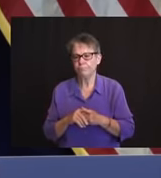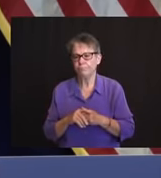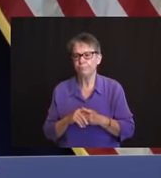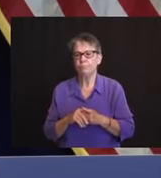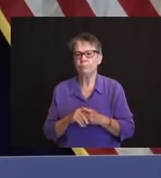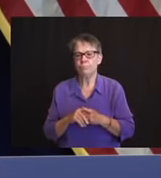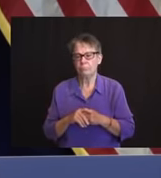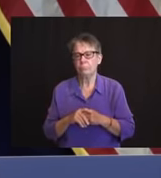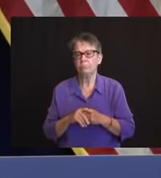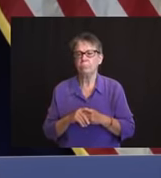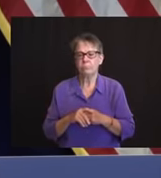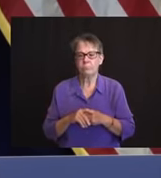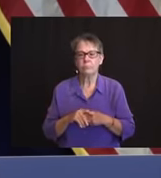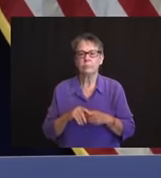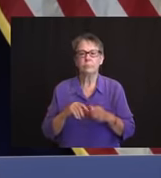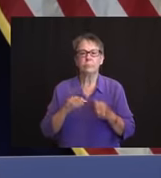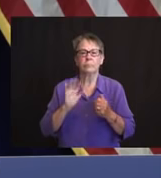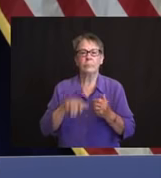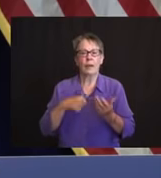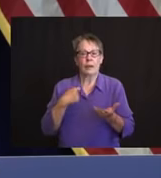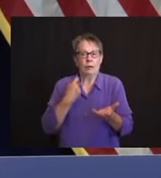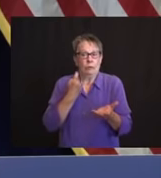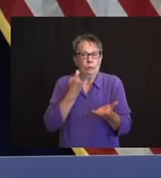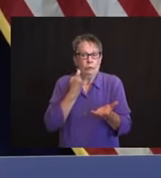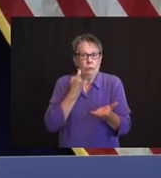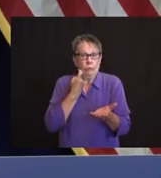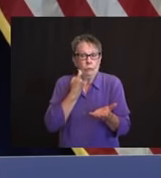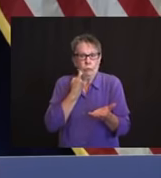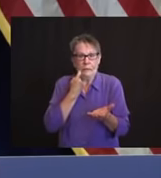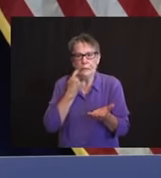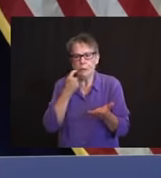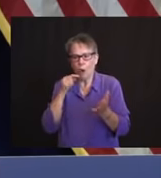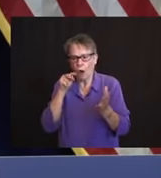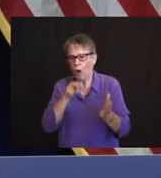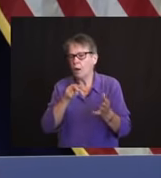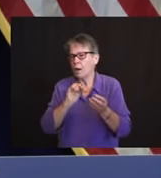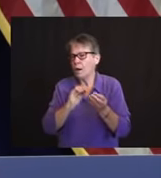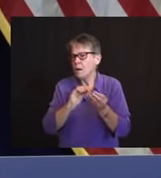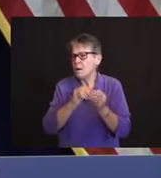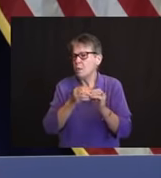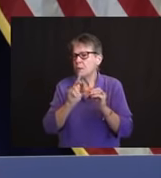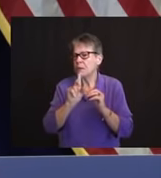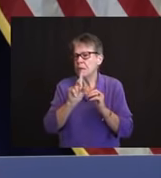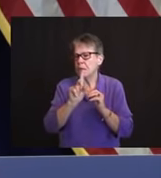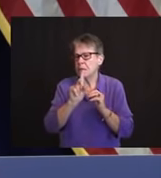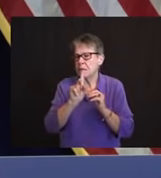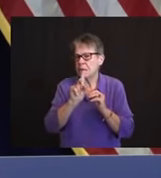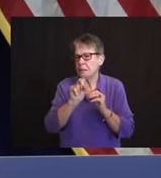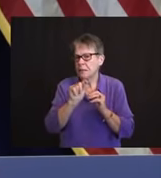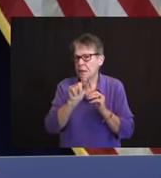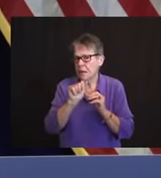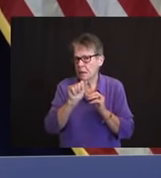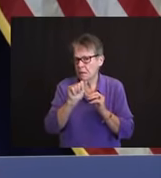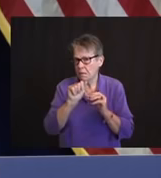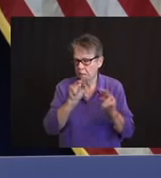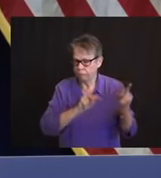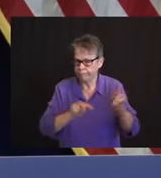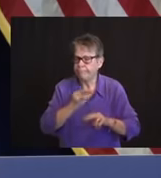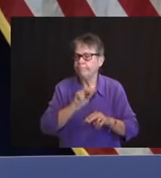COVID-19, Atlantic County has by far the highest unemployment rate in the state of